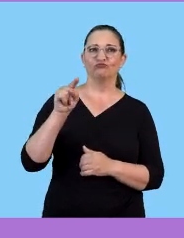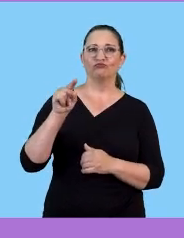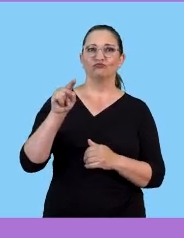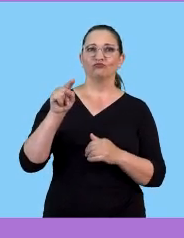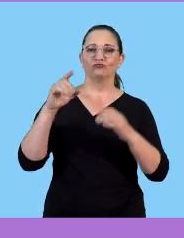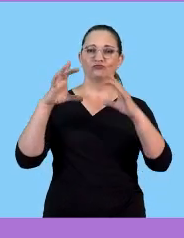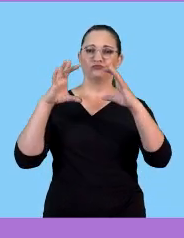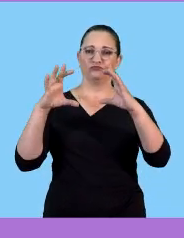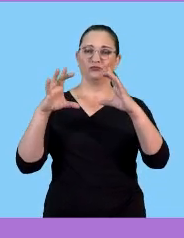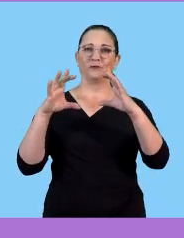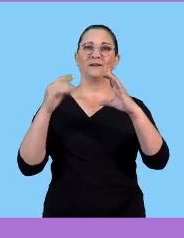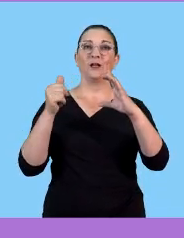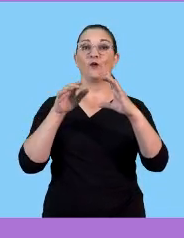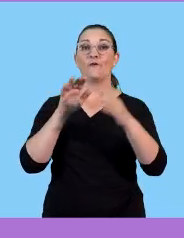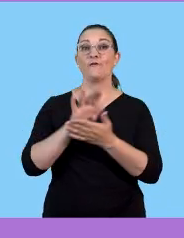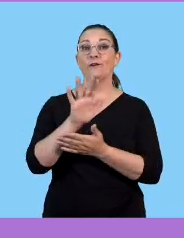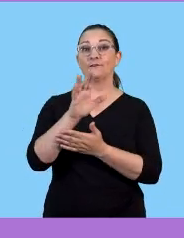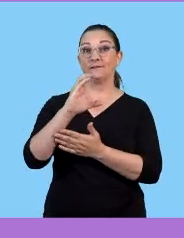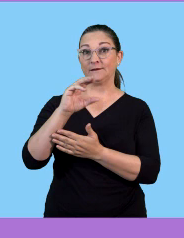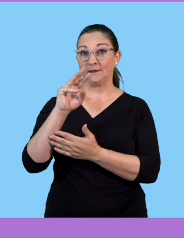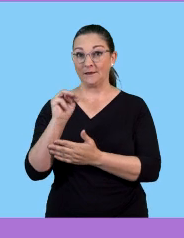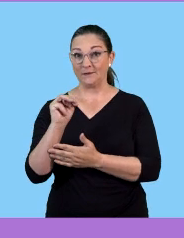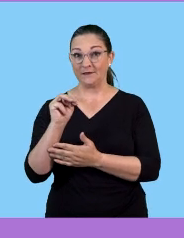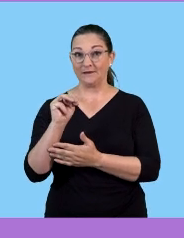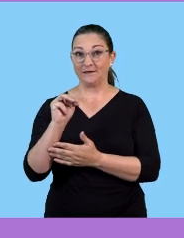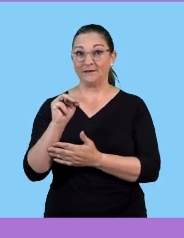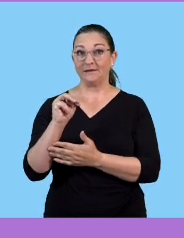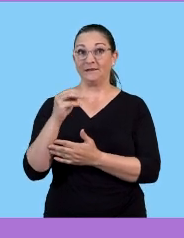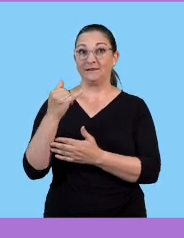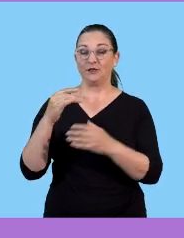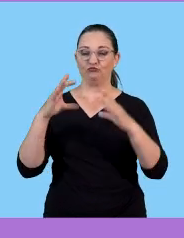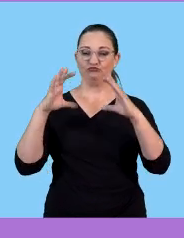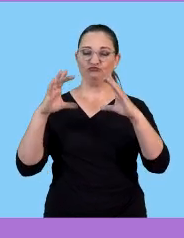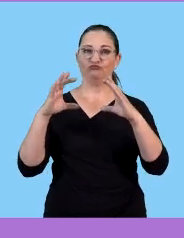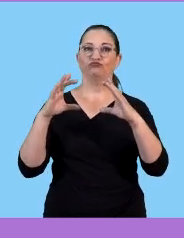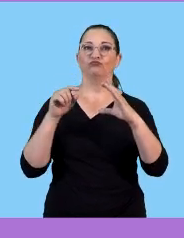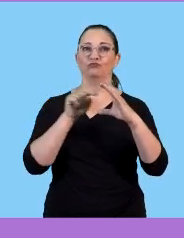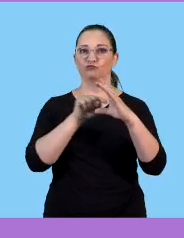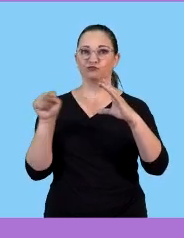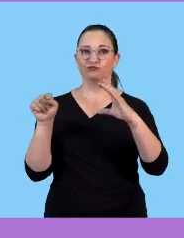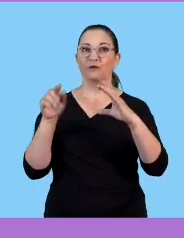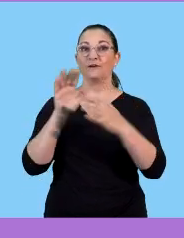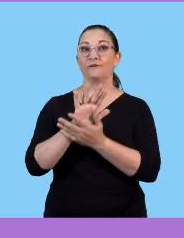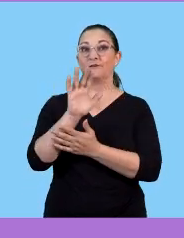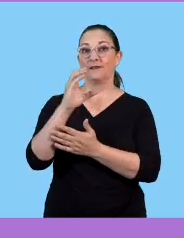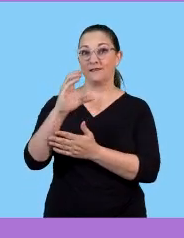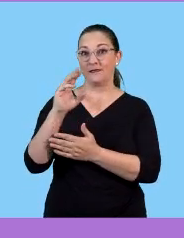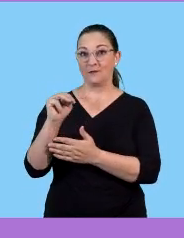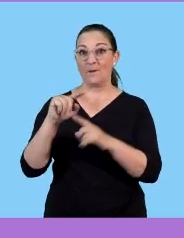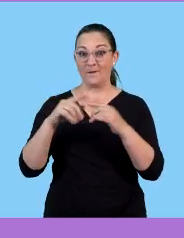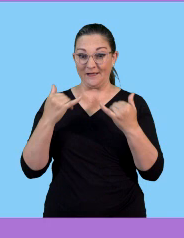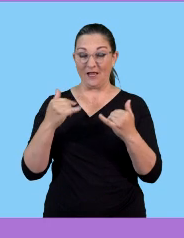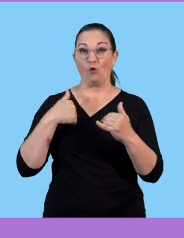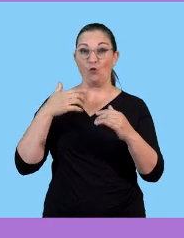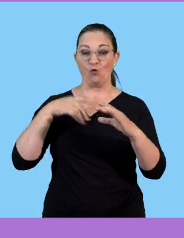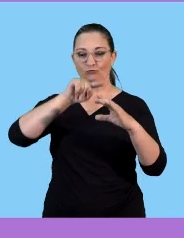has a diameter of 15 centimeters. So that's its diameter, and it is 15 centimeters. We want to find